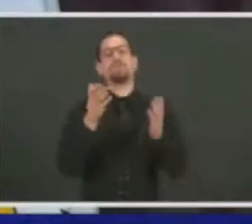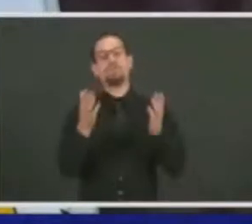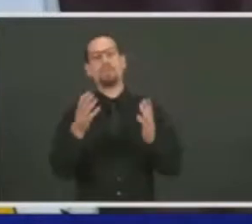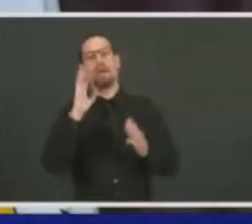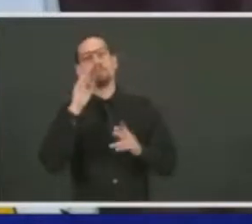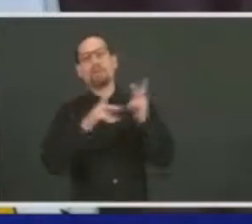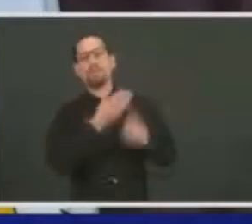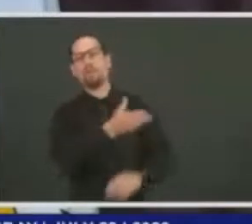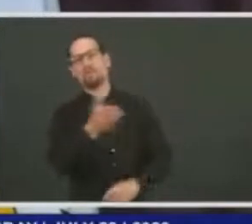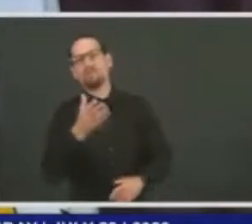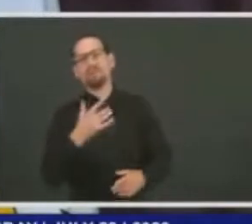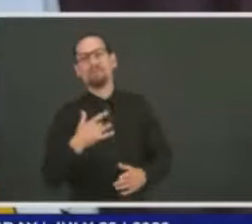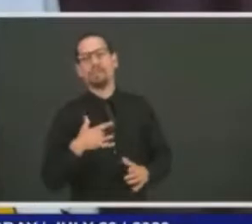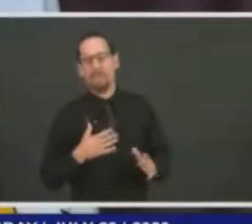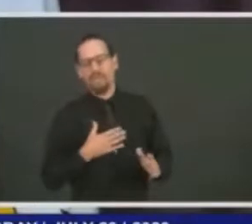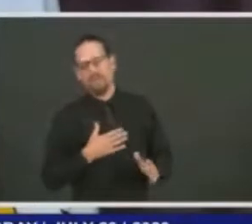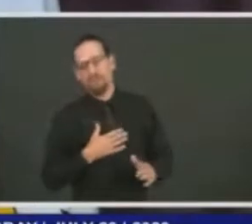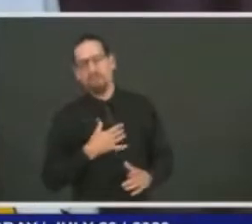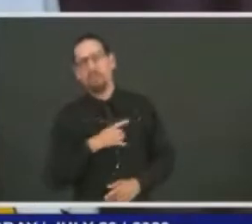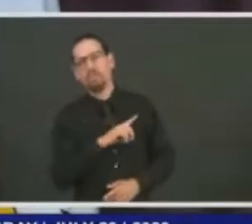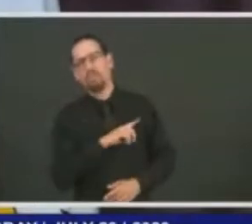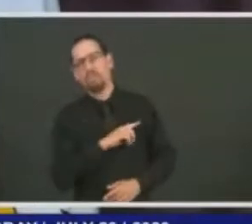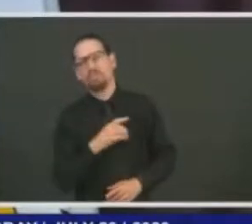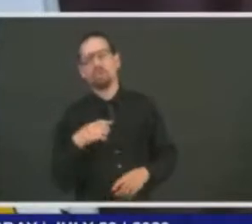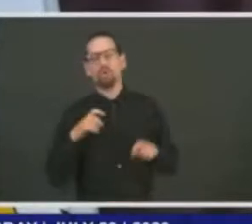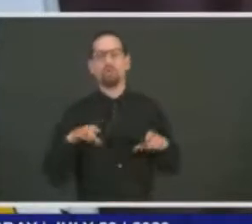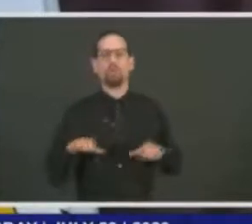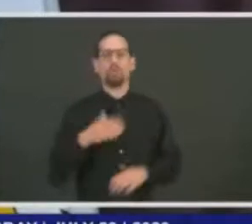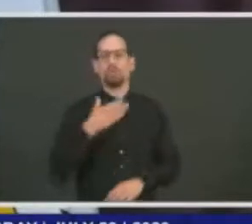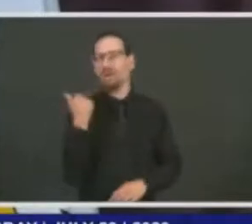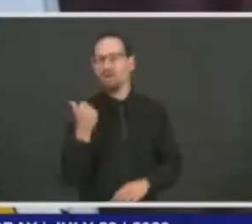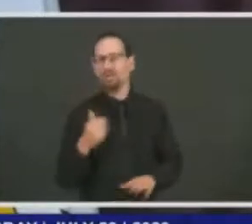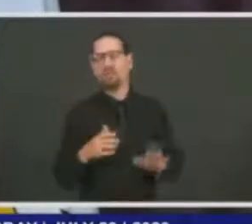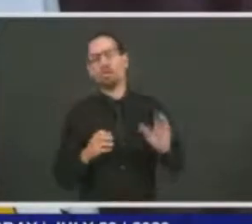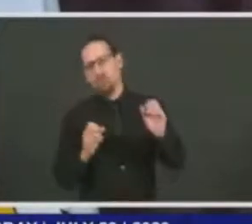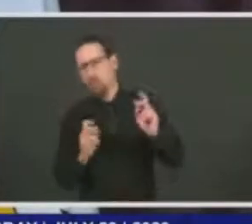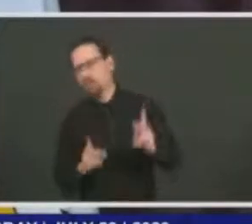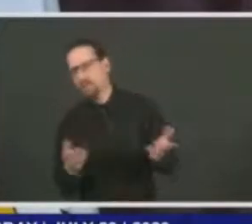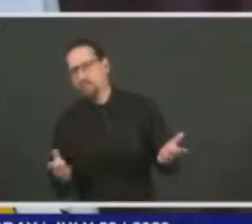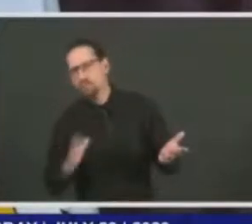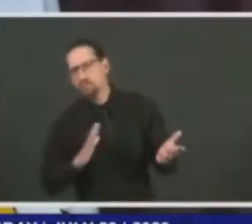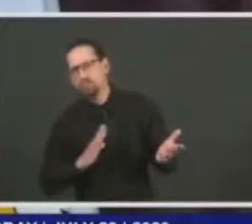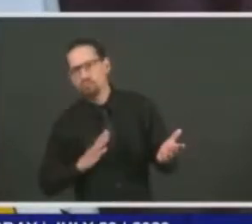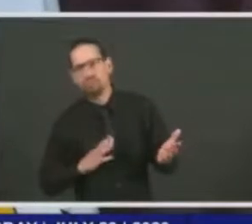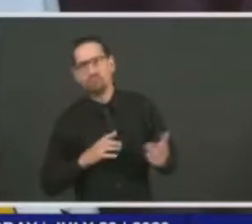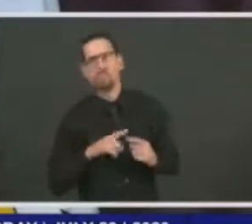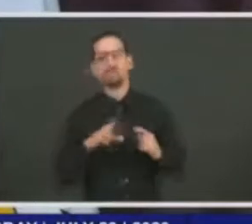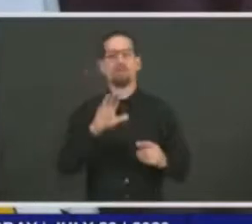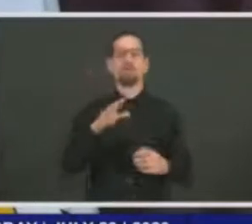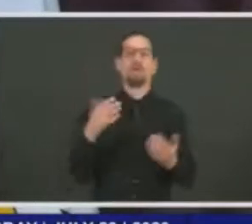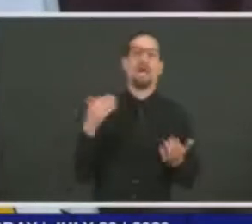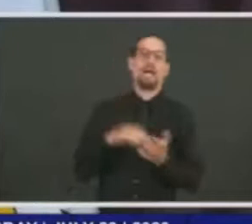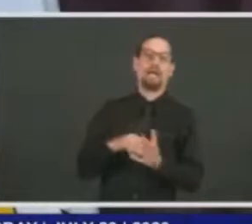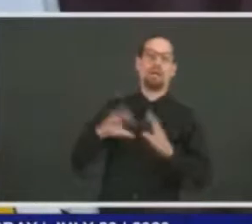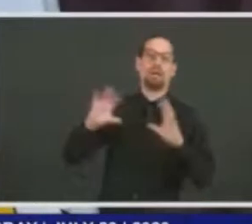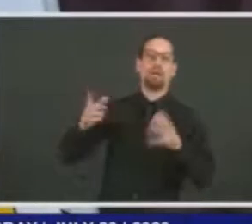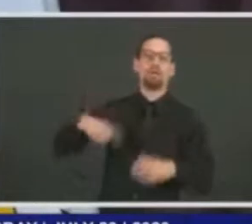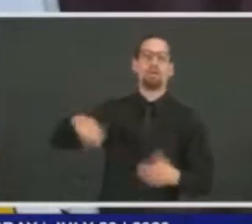been exposed to. And too many young people are identifying